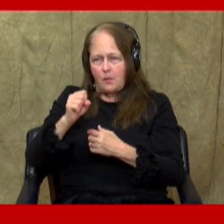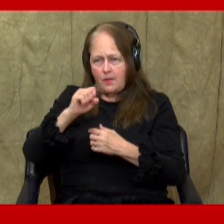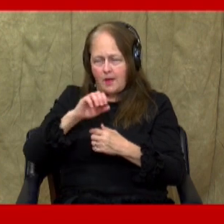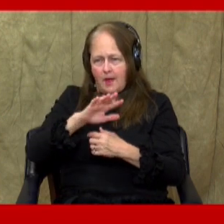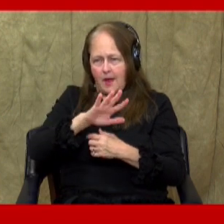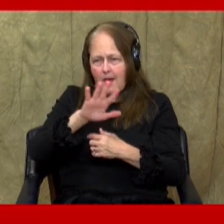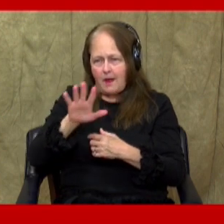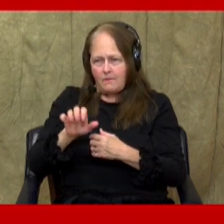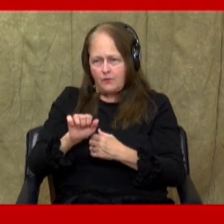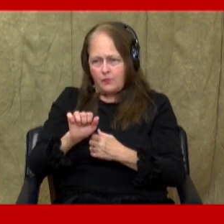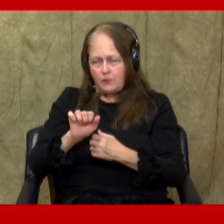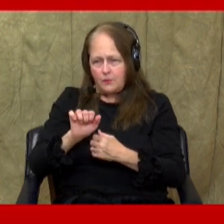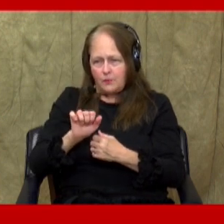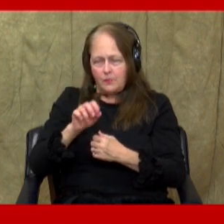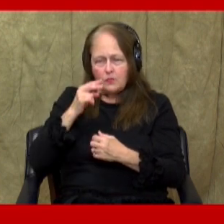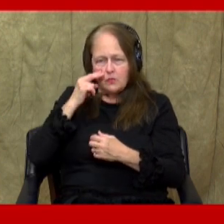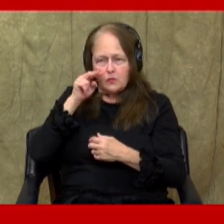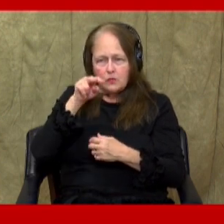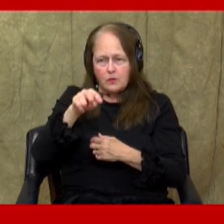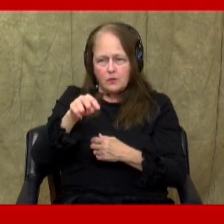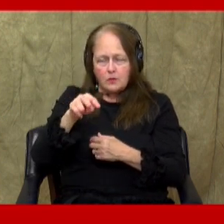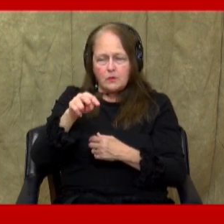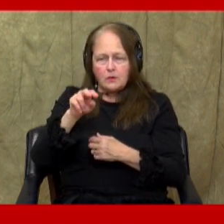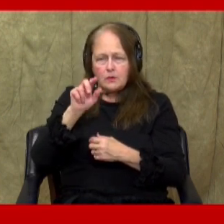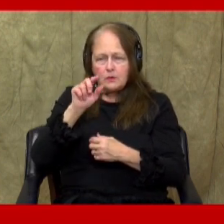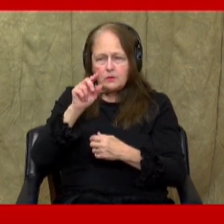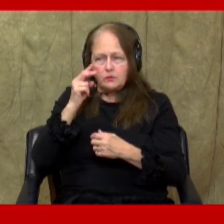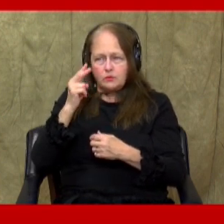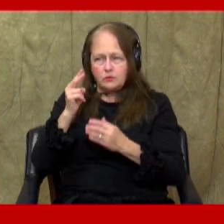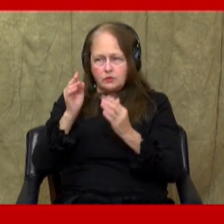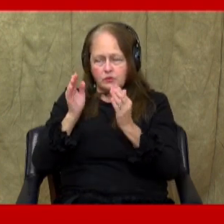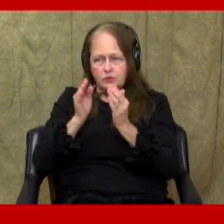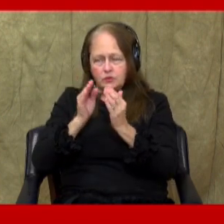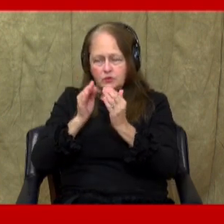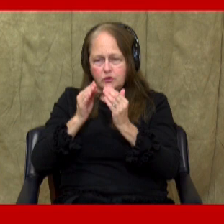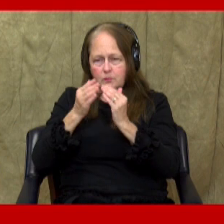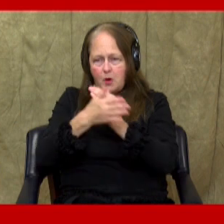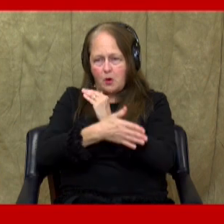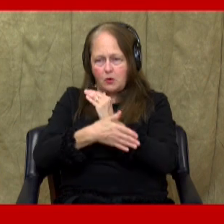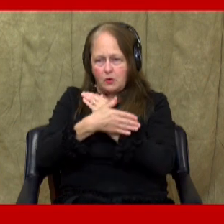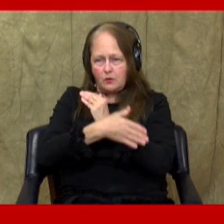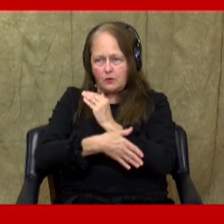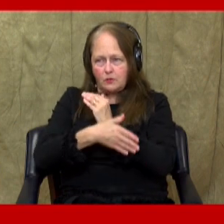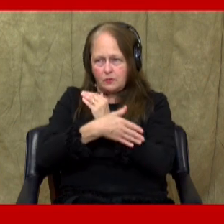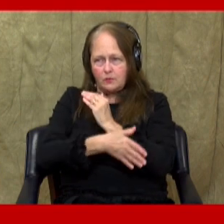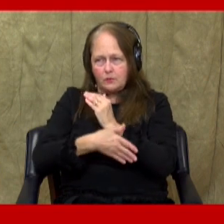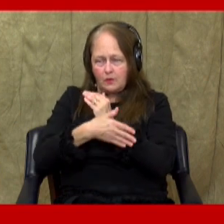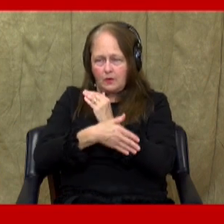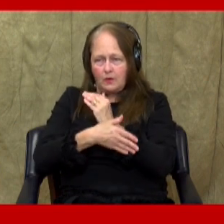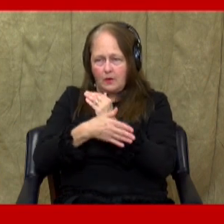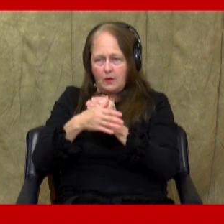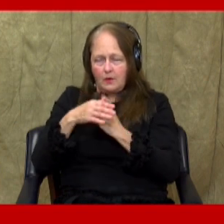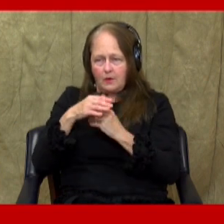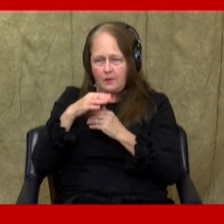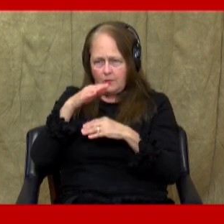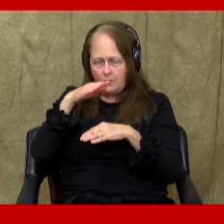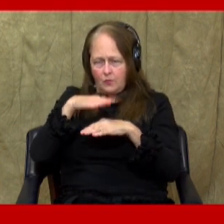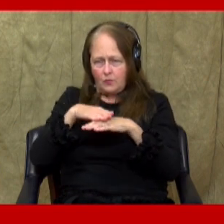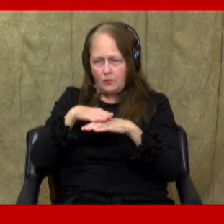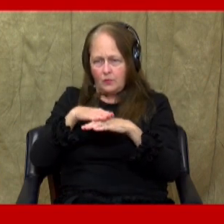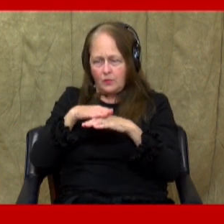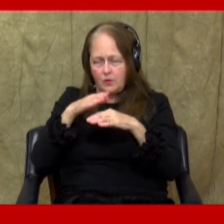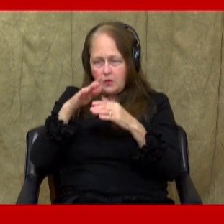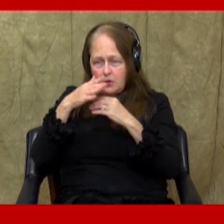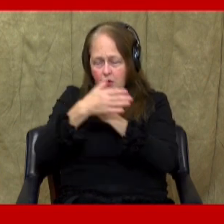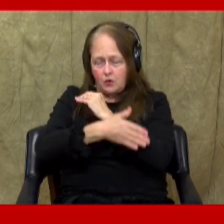Africa. And then look into South Africa and you're going to see two small countries that are inside there. We call these enclaves, a